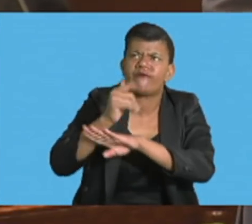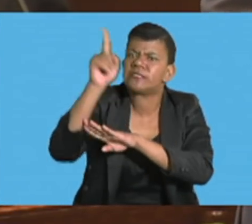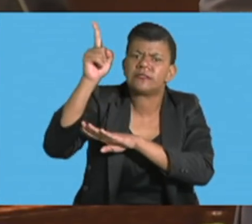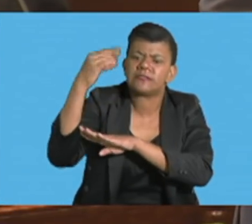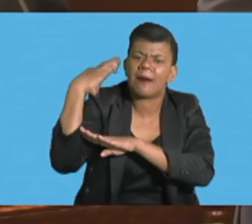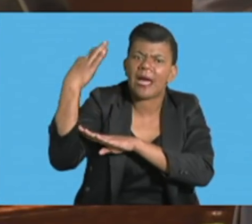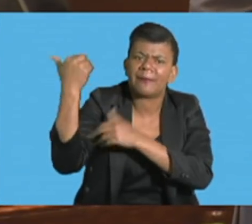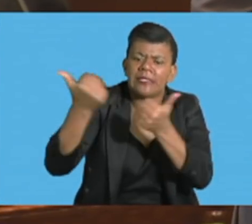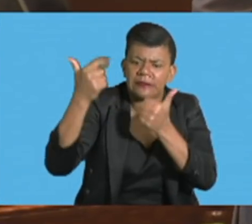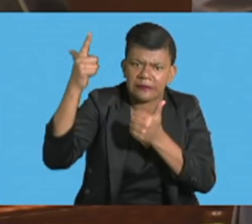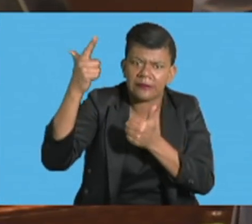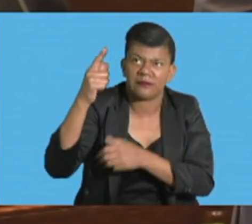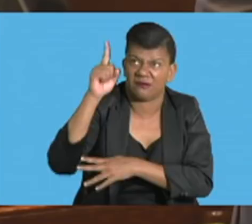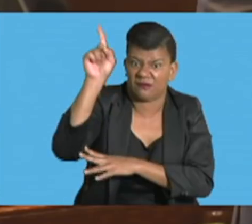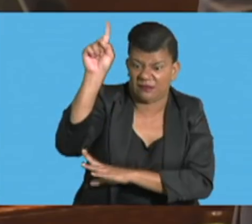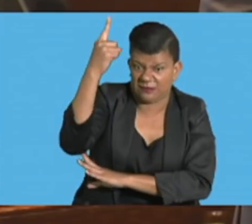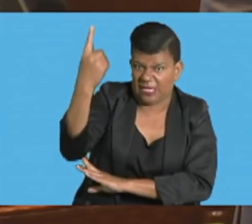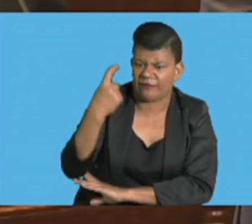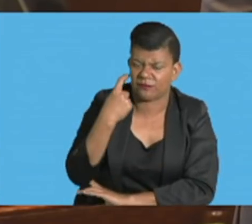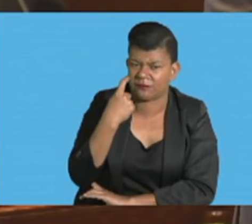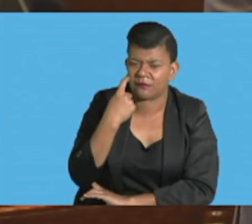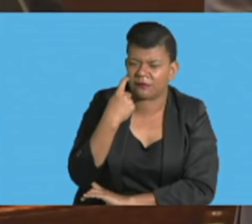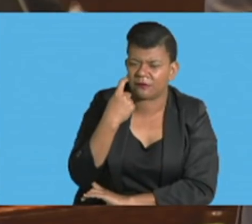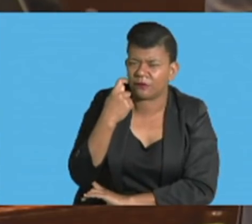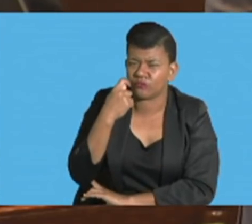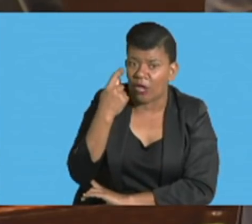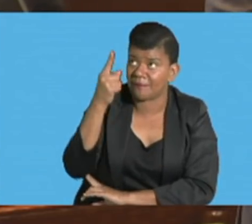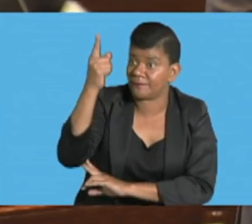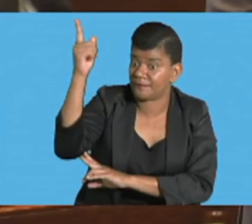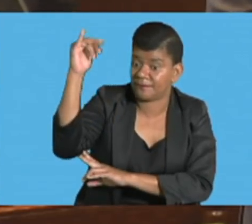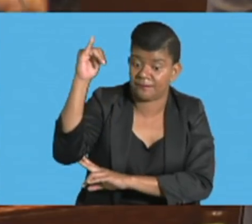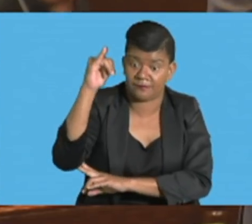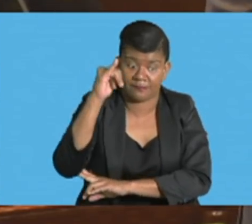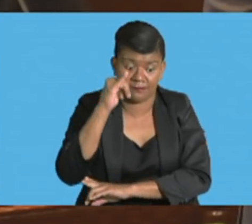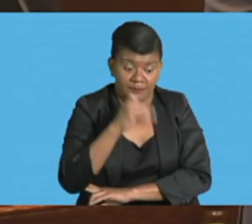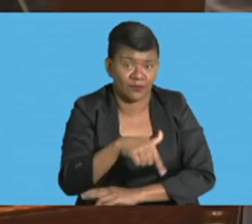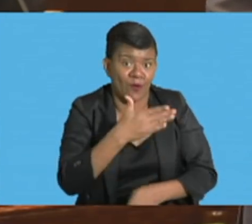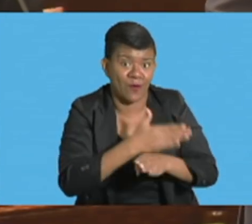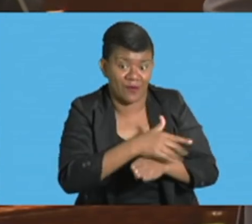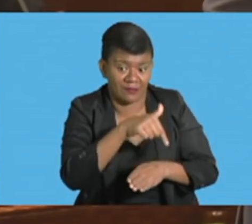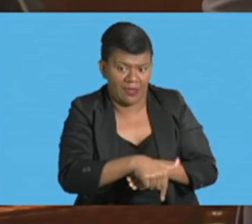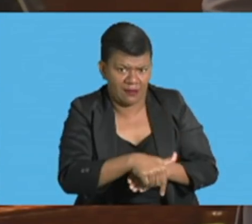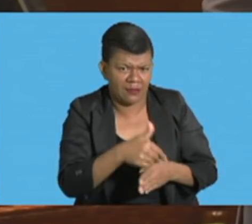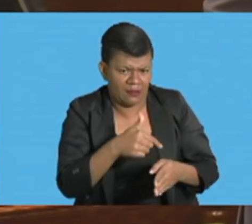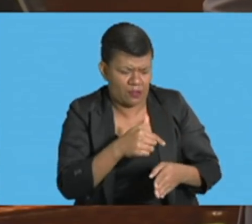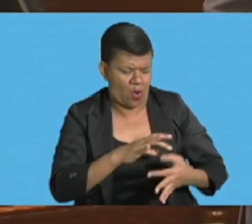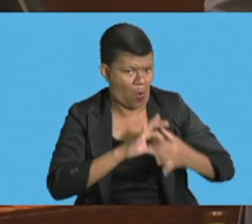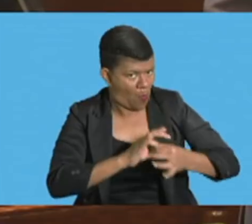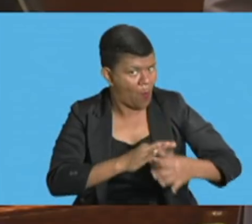directly fund upskilling our local Fijians. In bringing about these changes, we will build